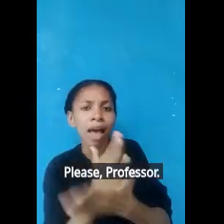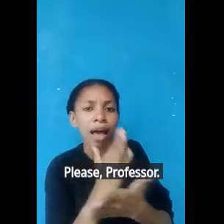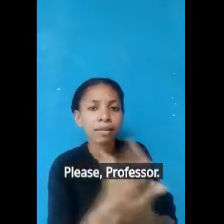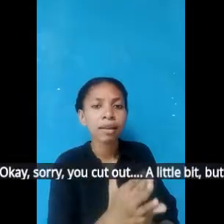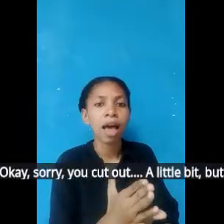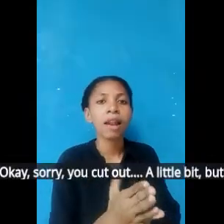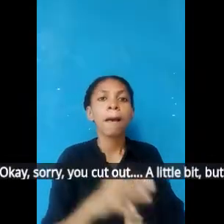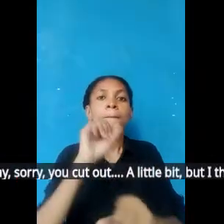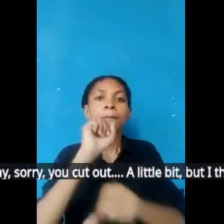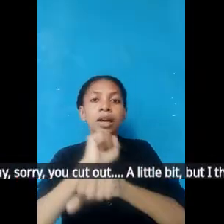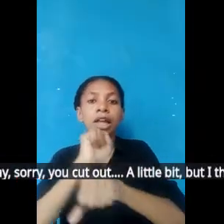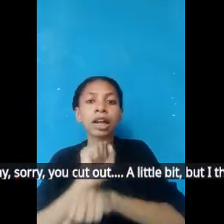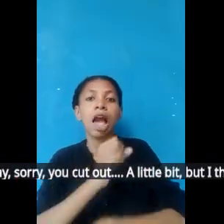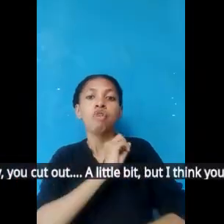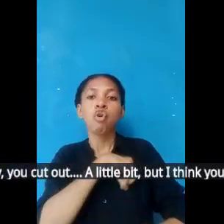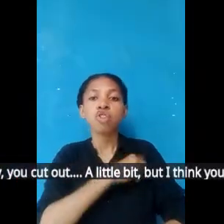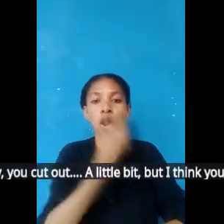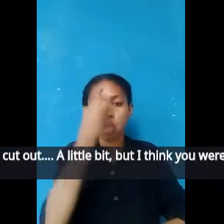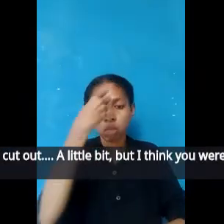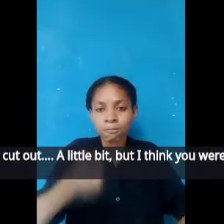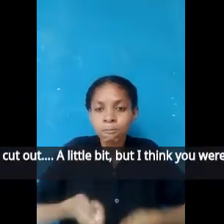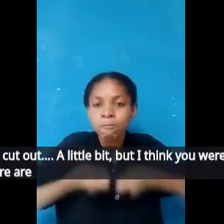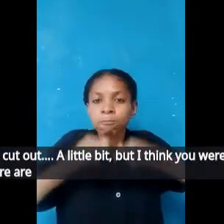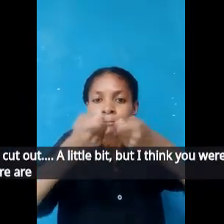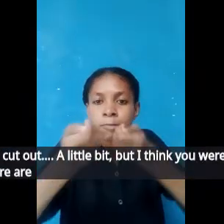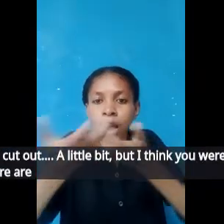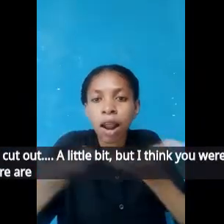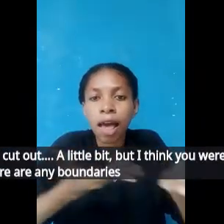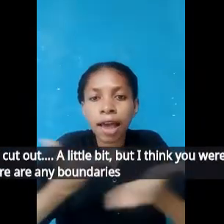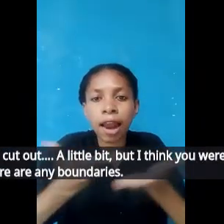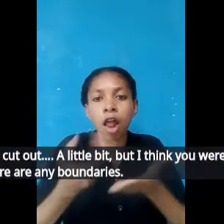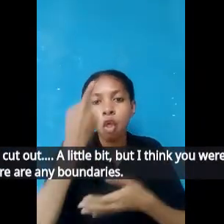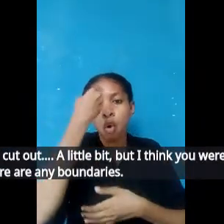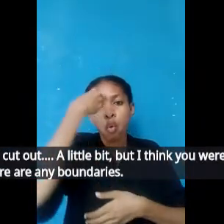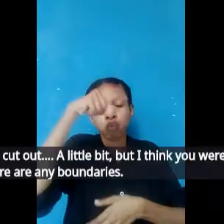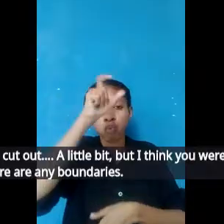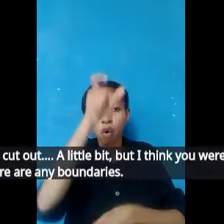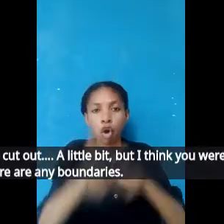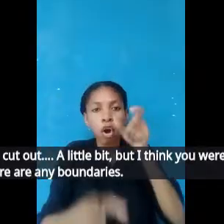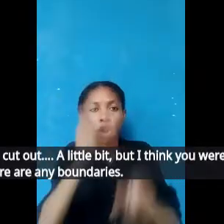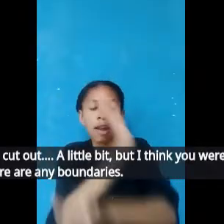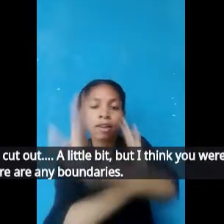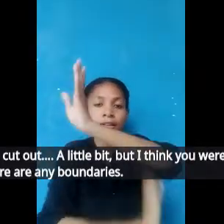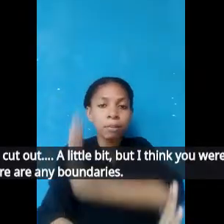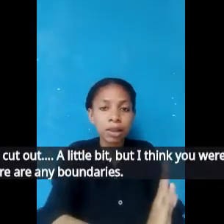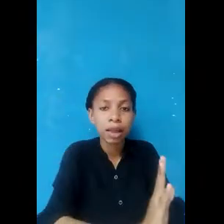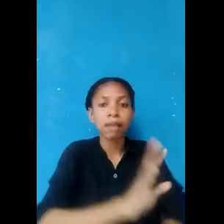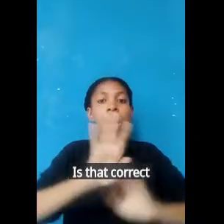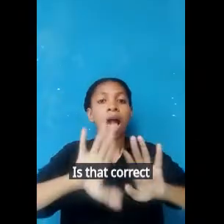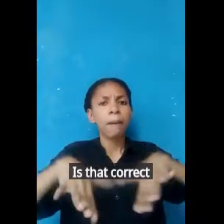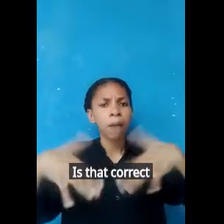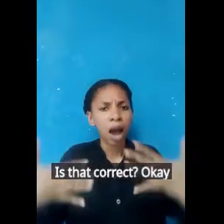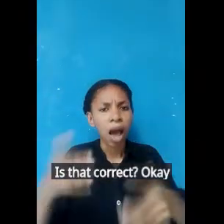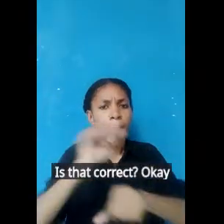I think the question was about if there are any boundaries. Is that correct?